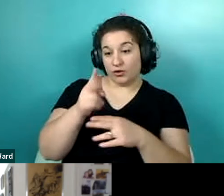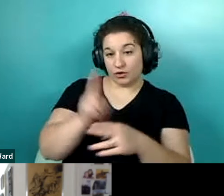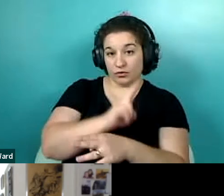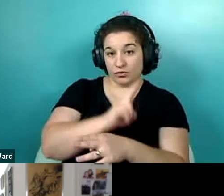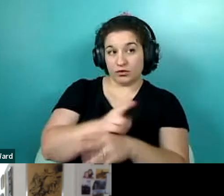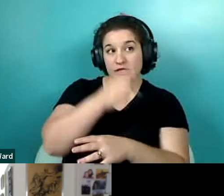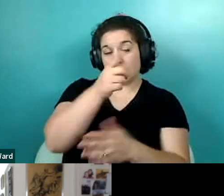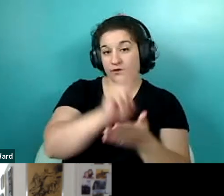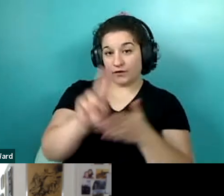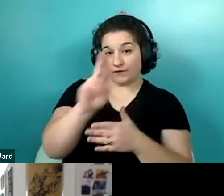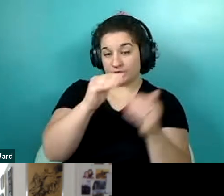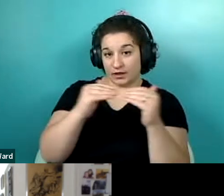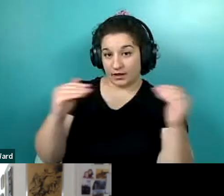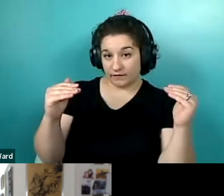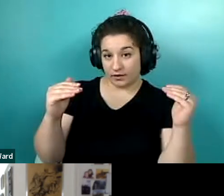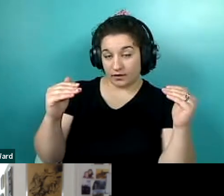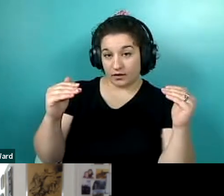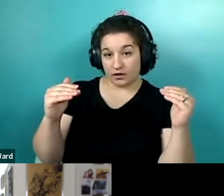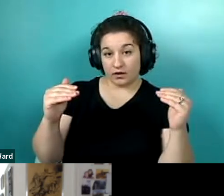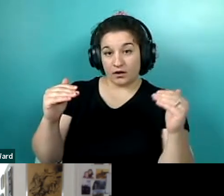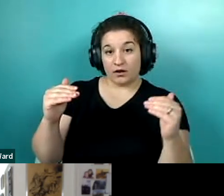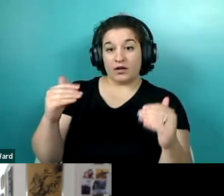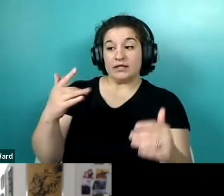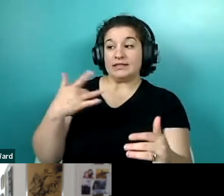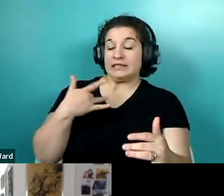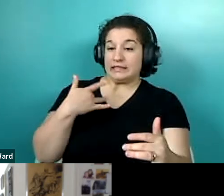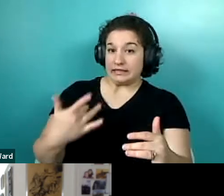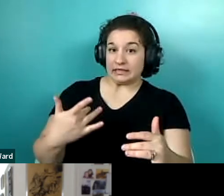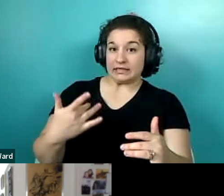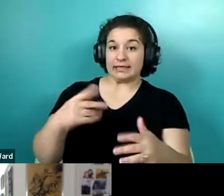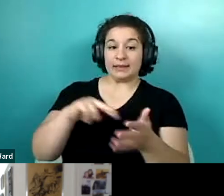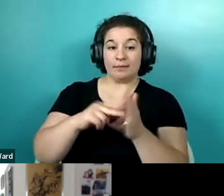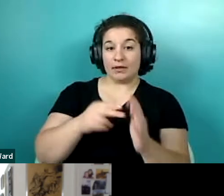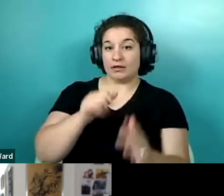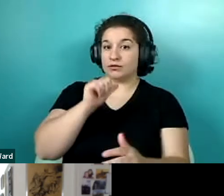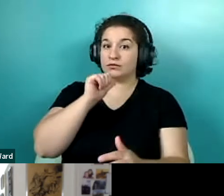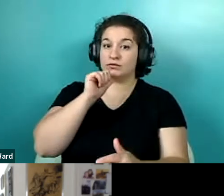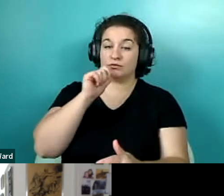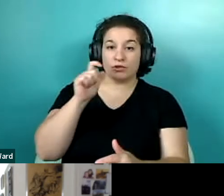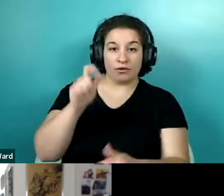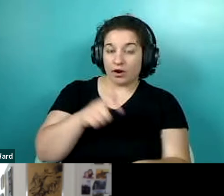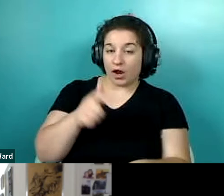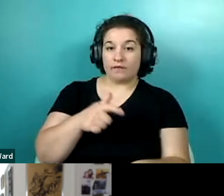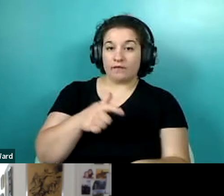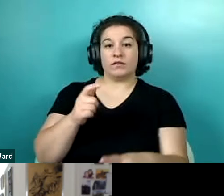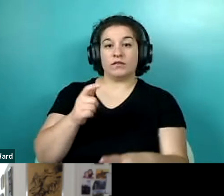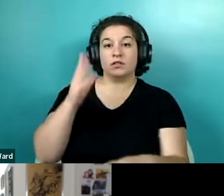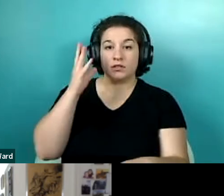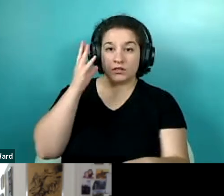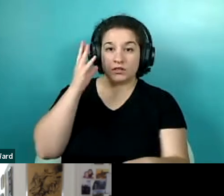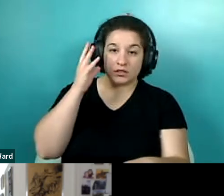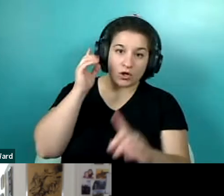level, typically it means you don't have to go through any of these certification